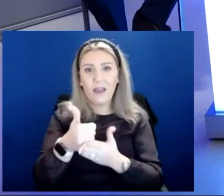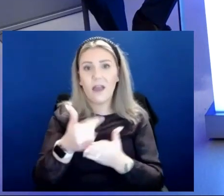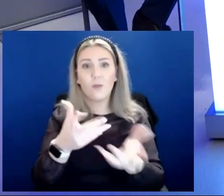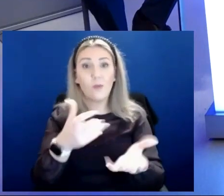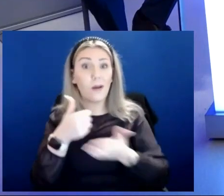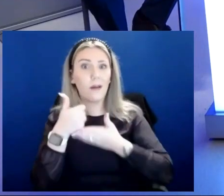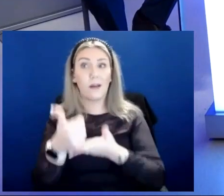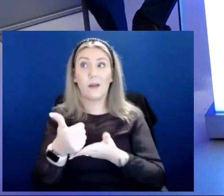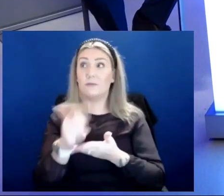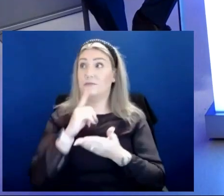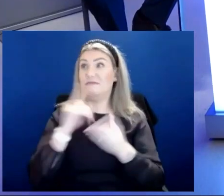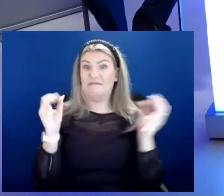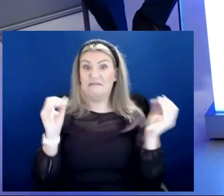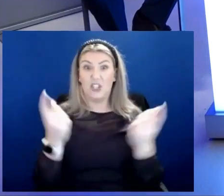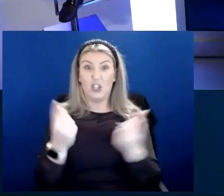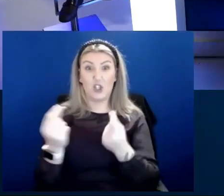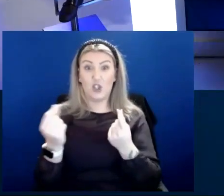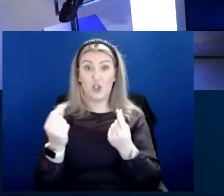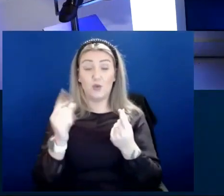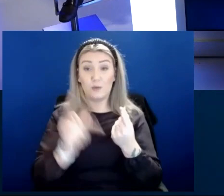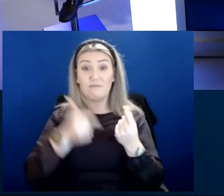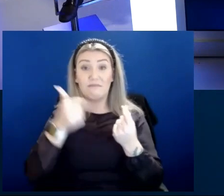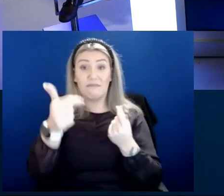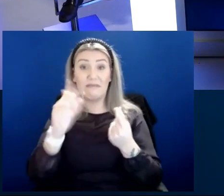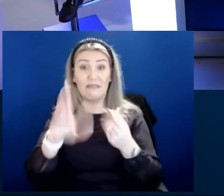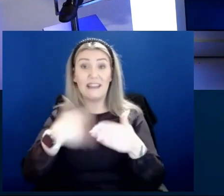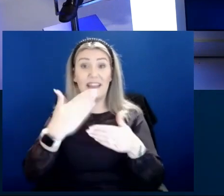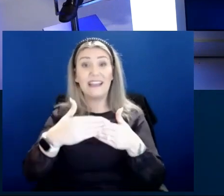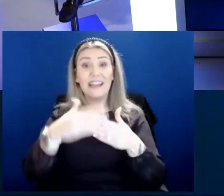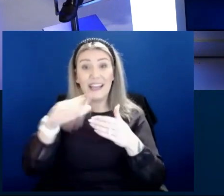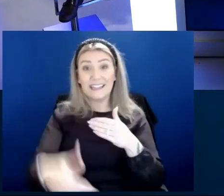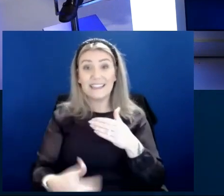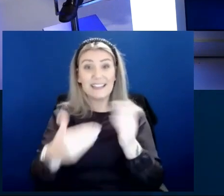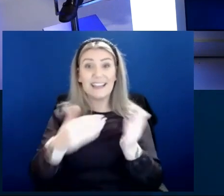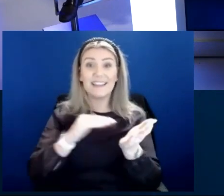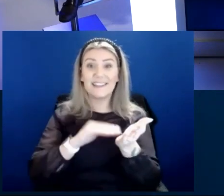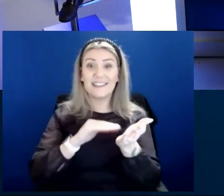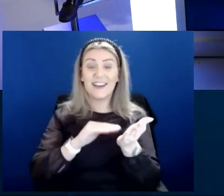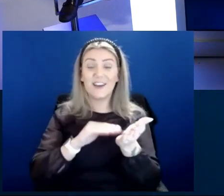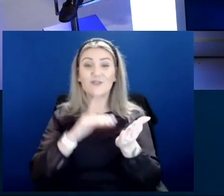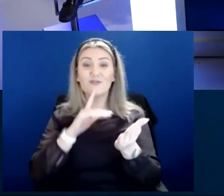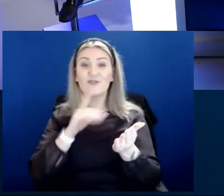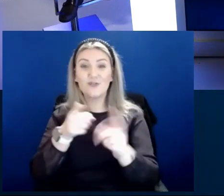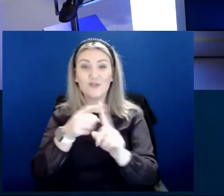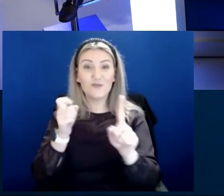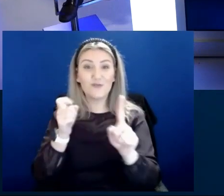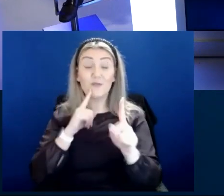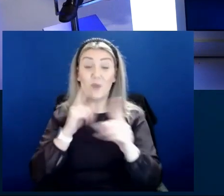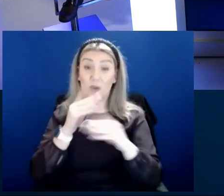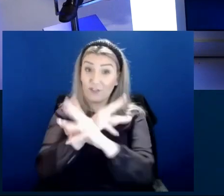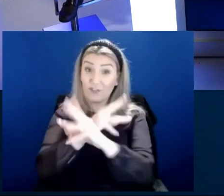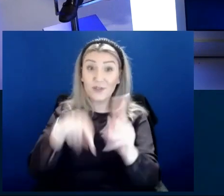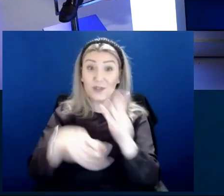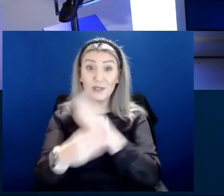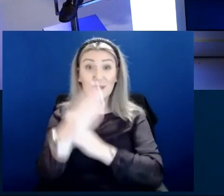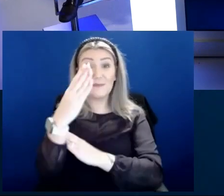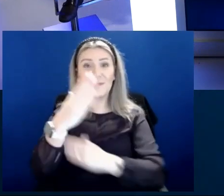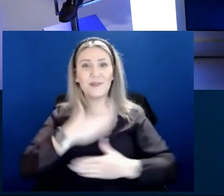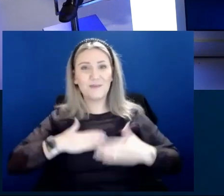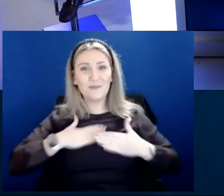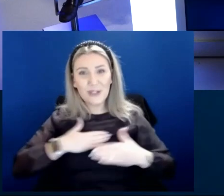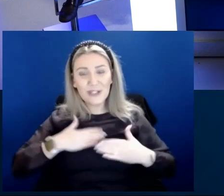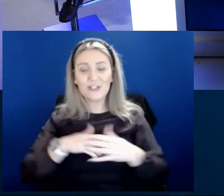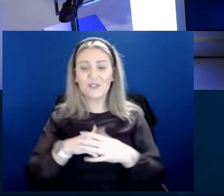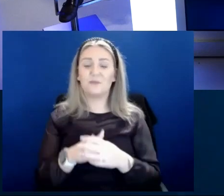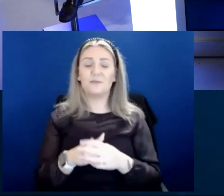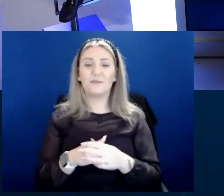do. So I want to bring in our next guest. She's joining us now she's joined us virtually this morning. We appreciate that. They